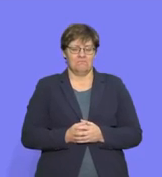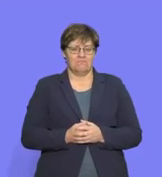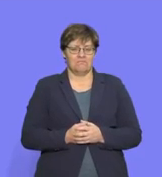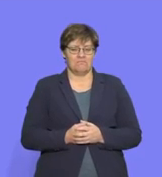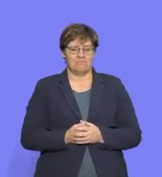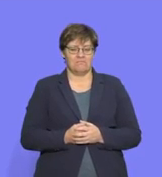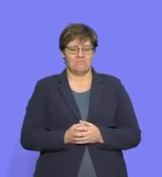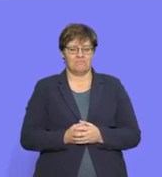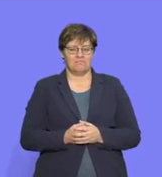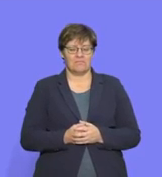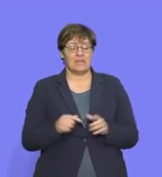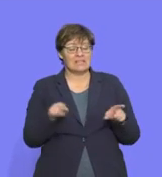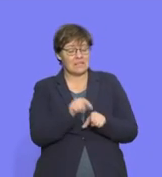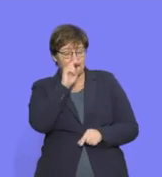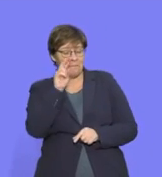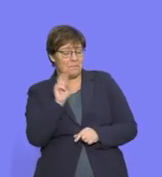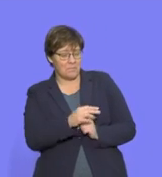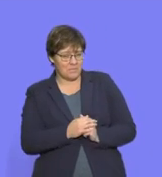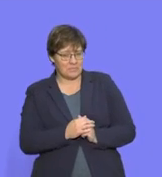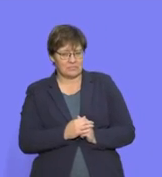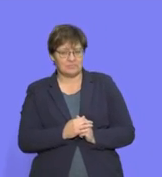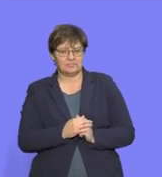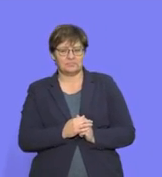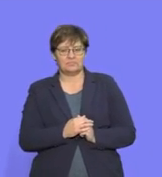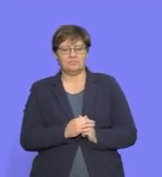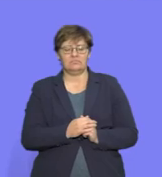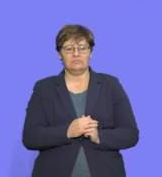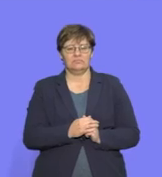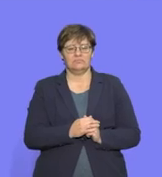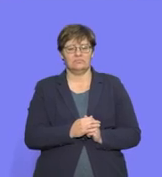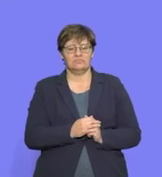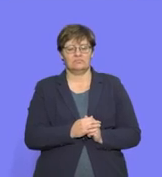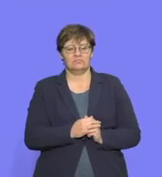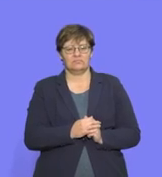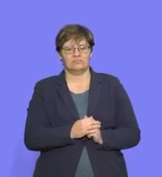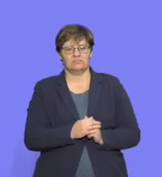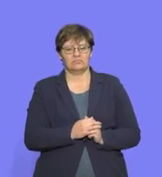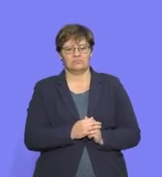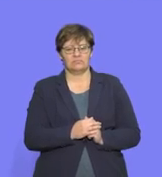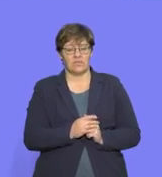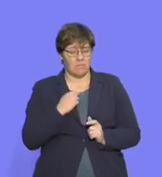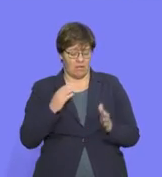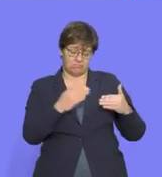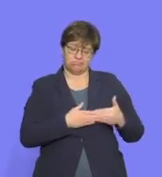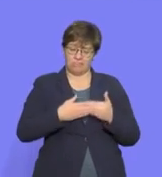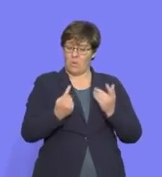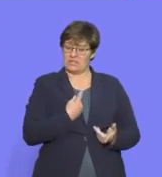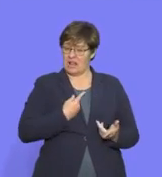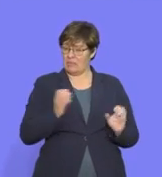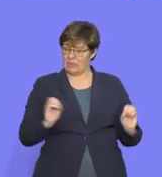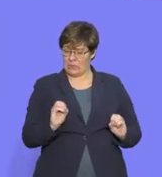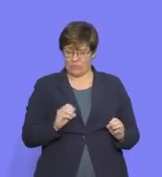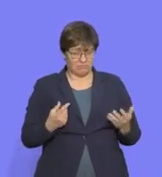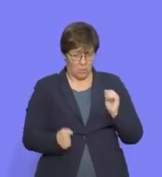All right, guys, now we also need to look at a few things that we need to look at is what happens when we don't look after our heart. Okay,